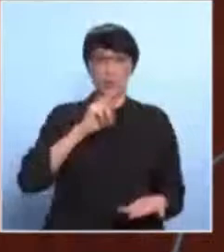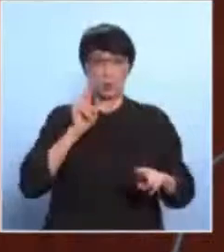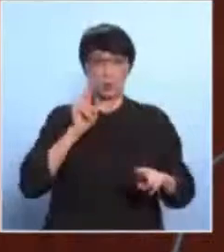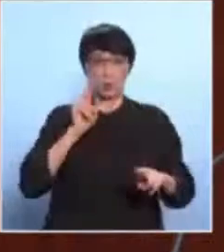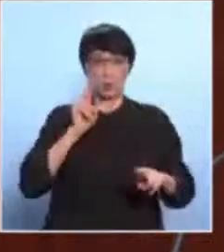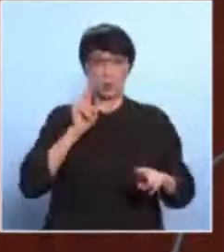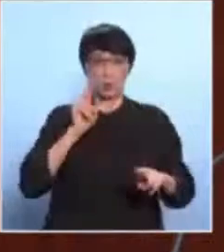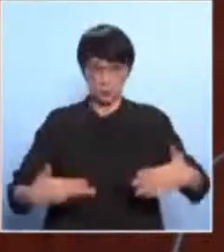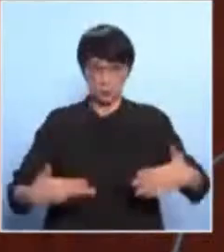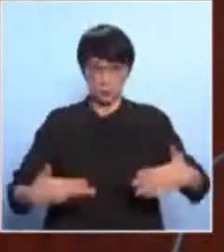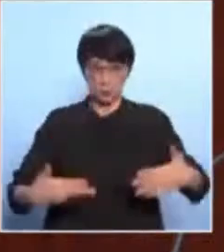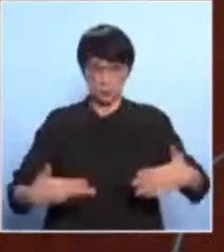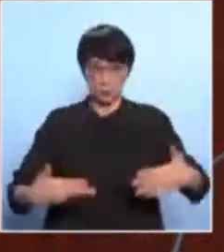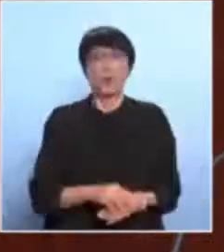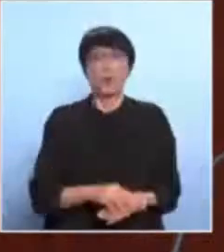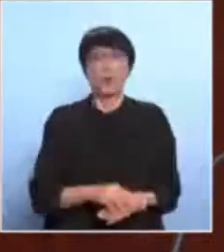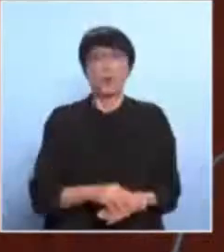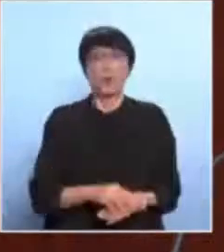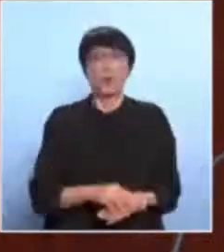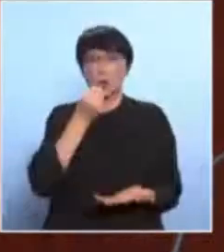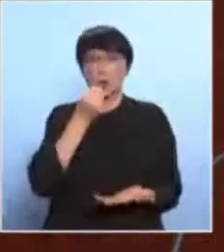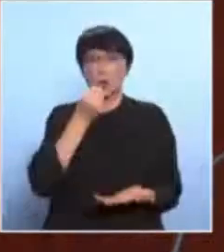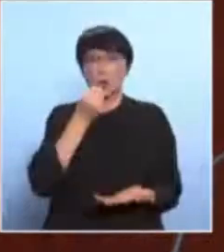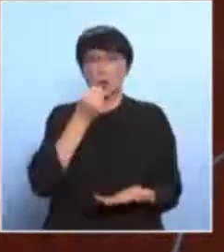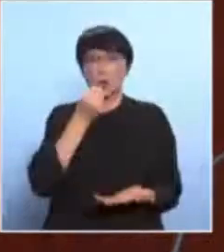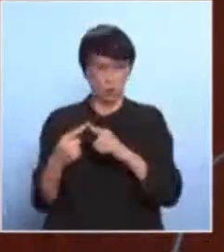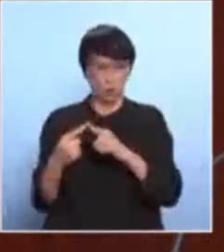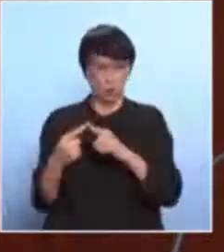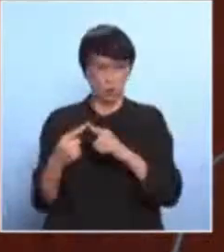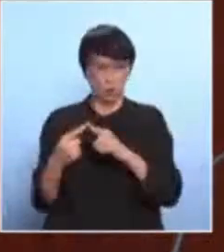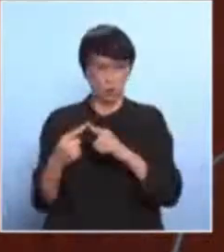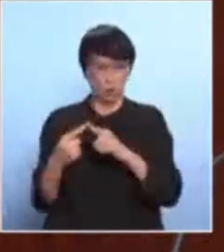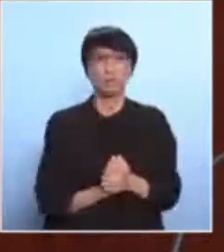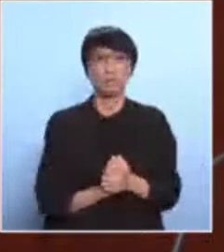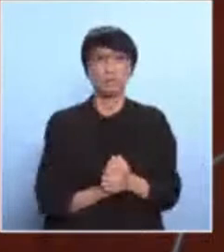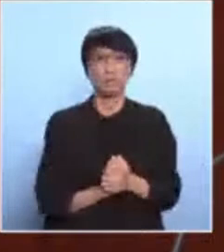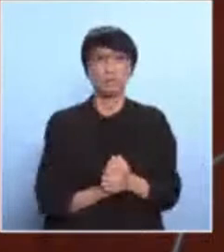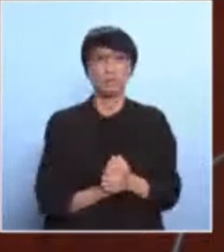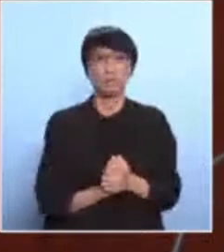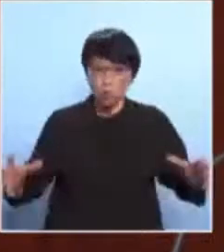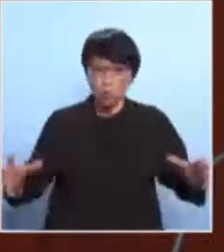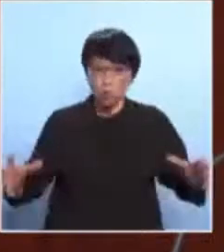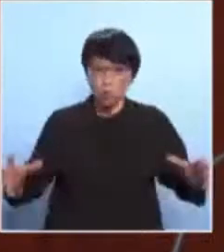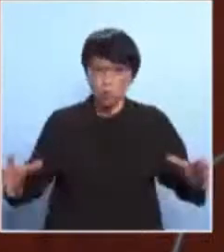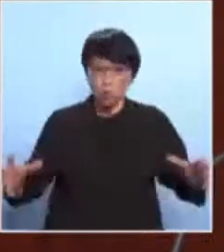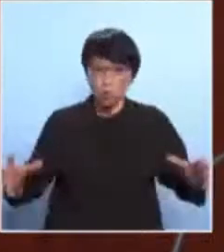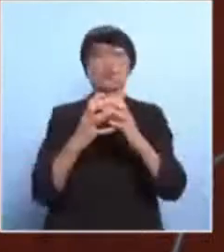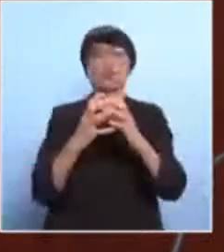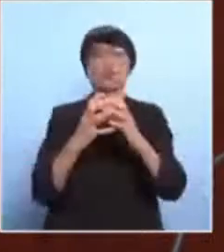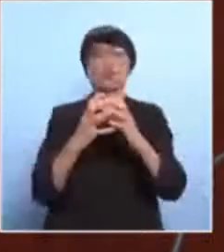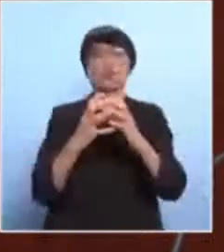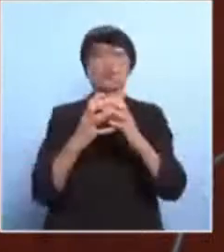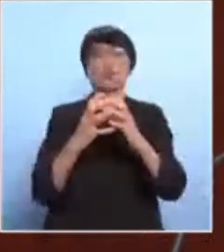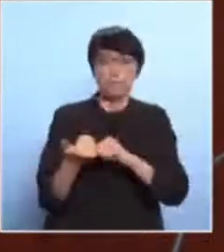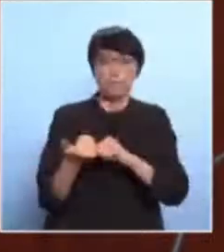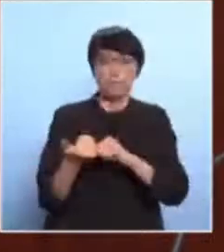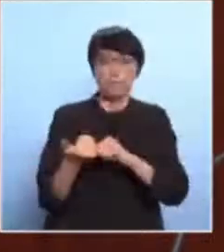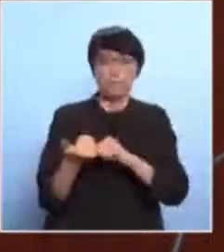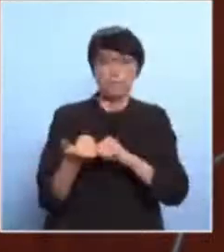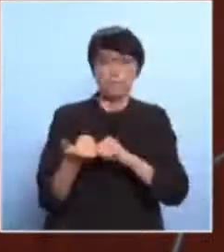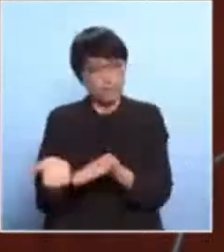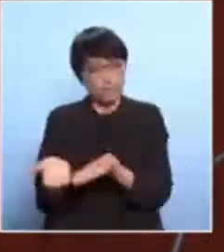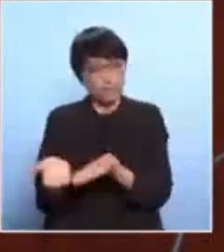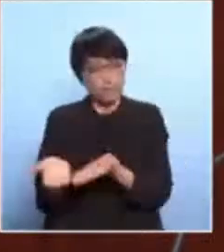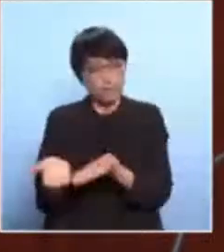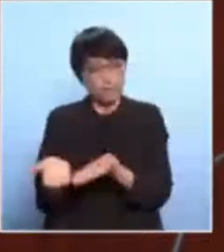two systems, and I have faith in you, the people of Hong Kong. As we stay united and embrace our diversity, I